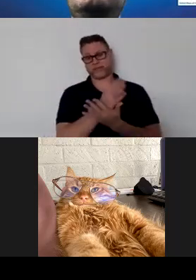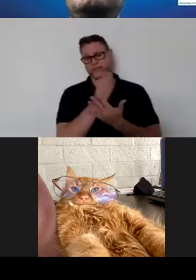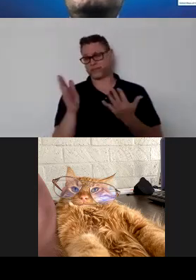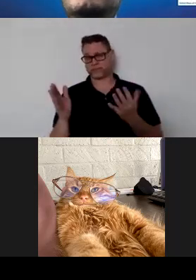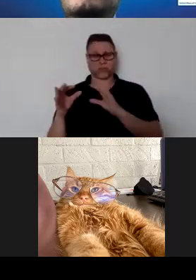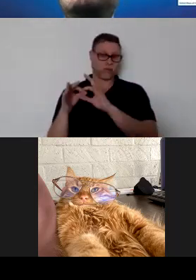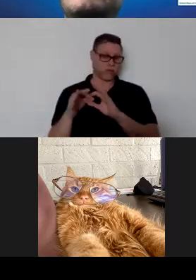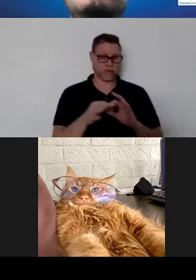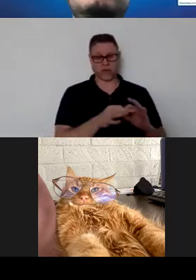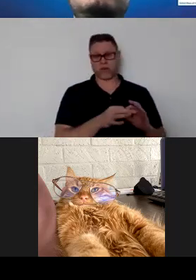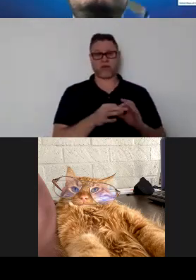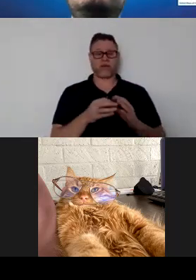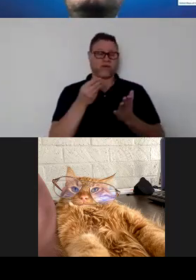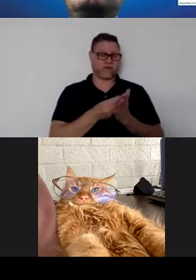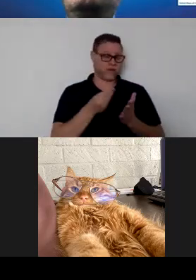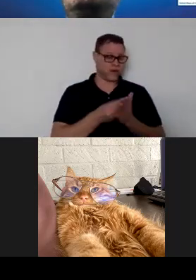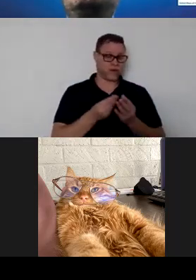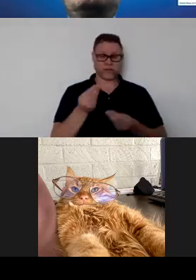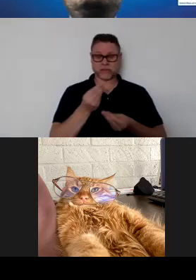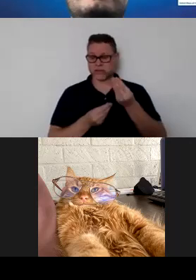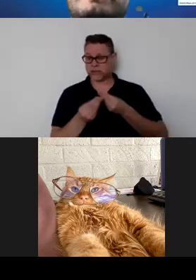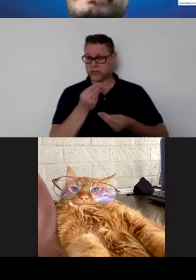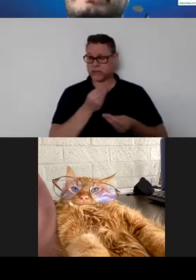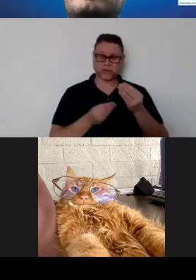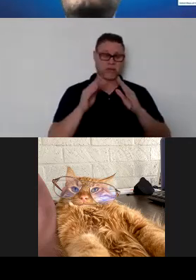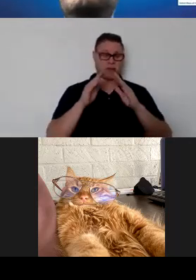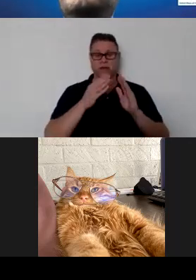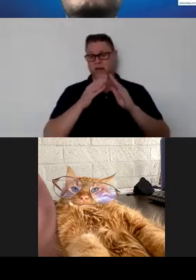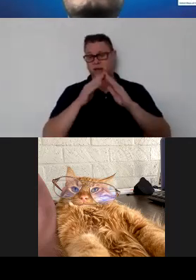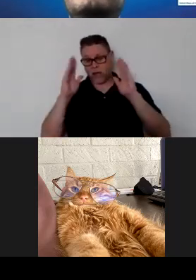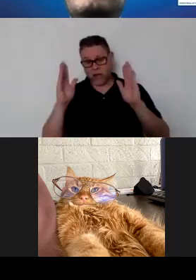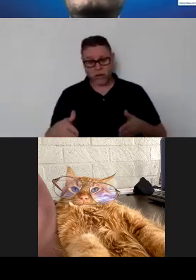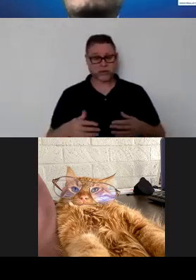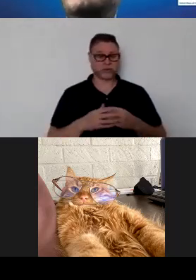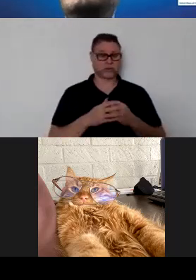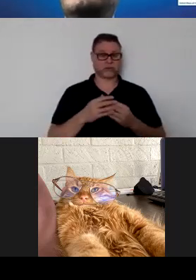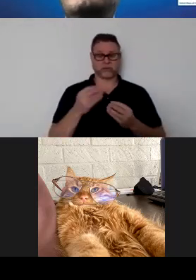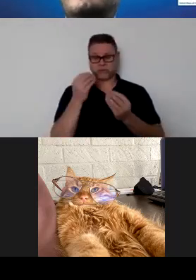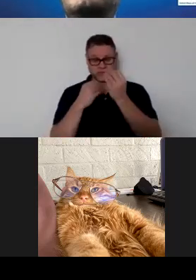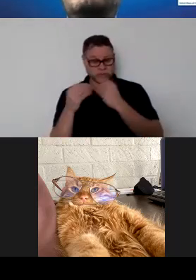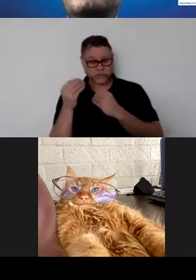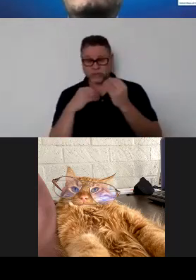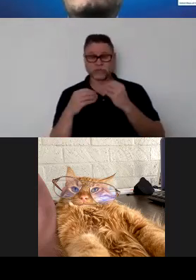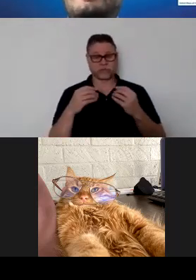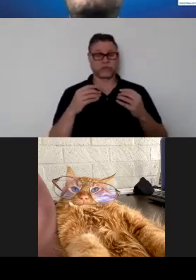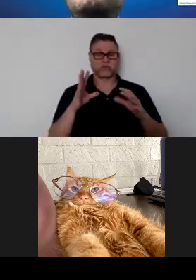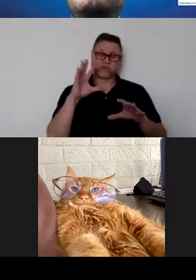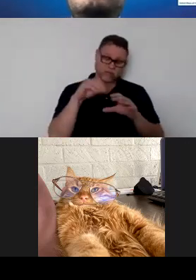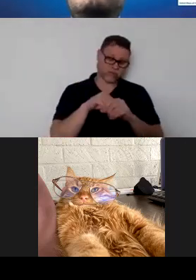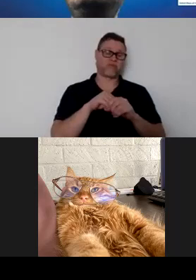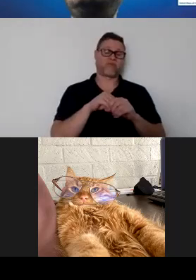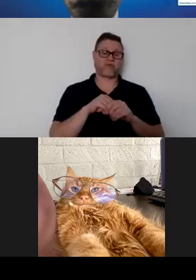related to finances, or housing instability or food instability, that plays a large part in